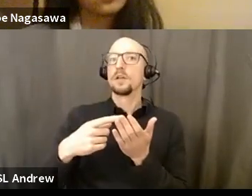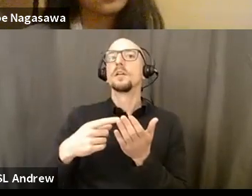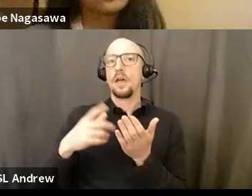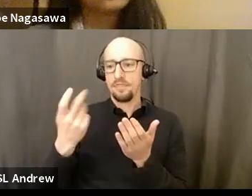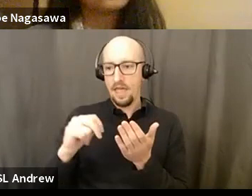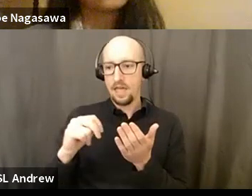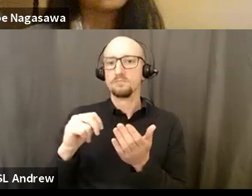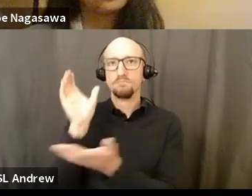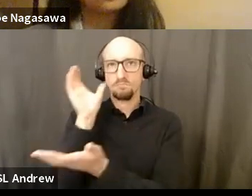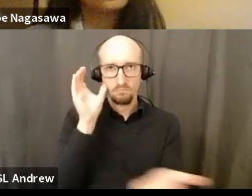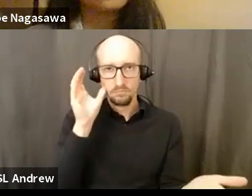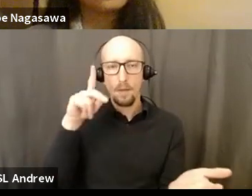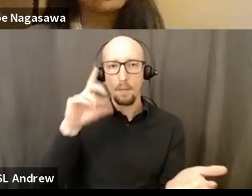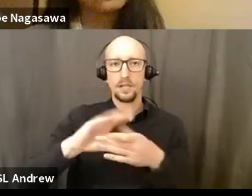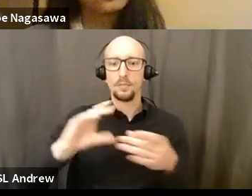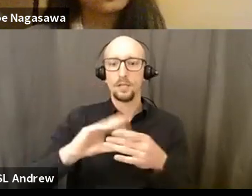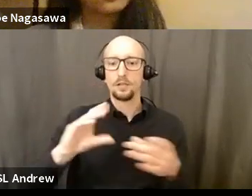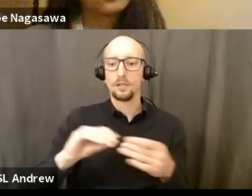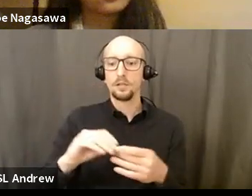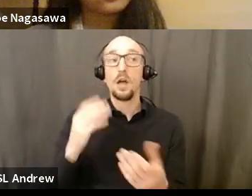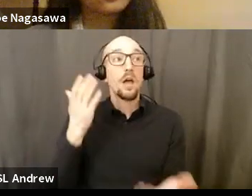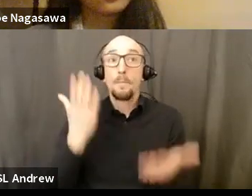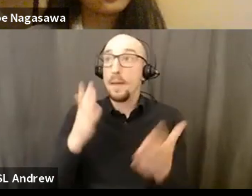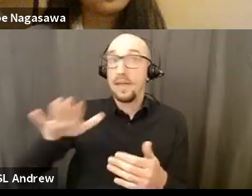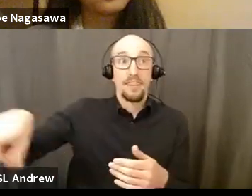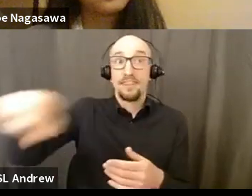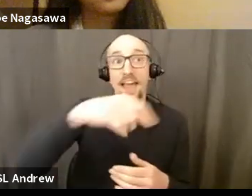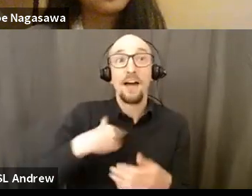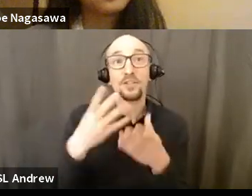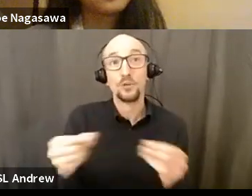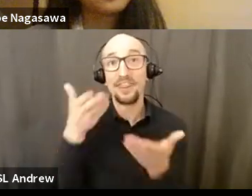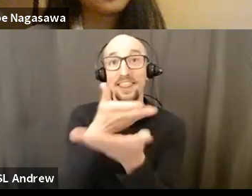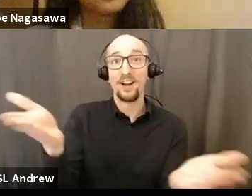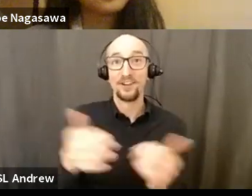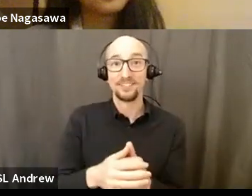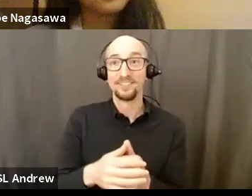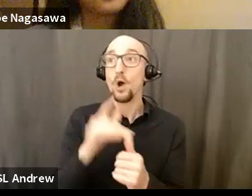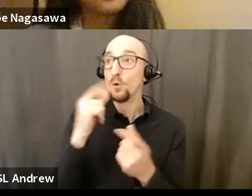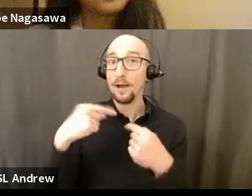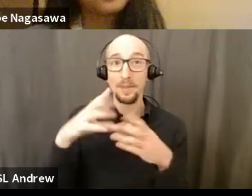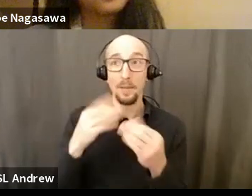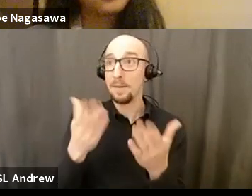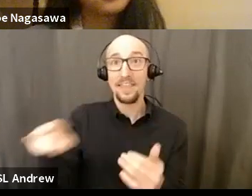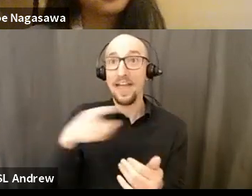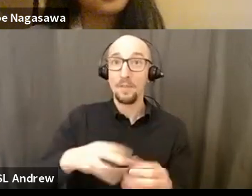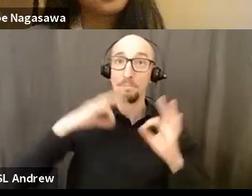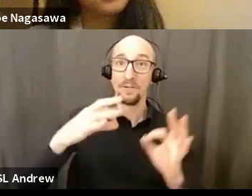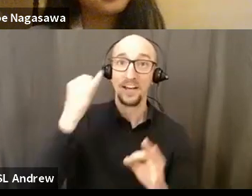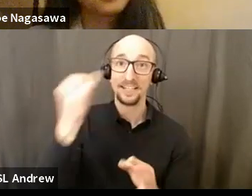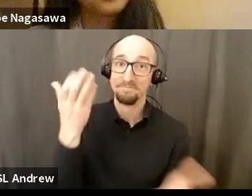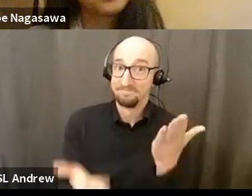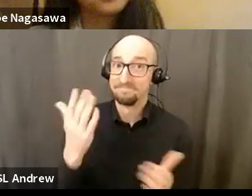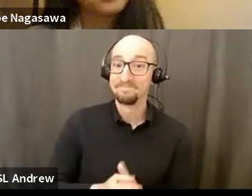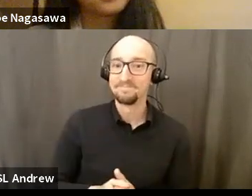we can Sounds hear like a from, plan. because perhaps the solution is among our attendees. There you go. Right. Thank